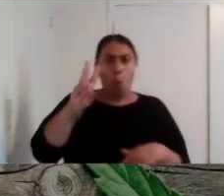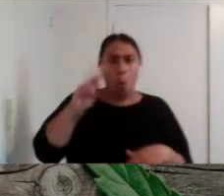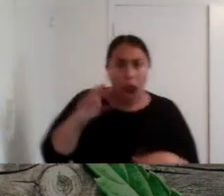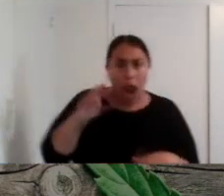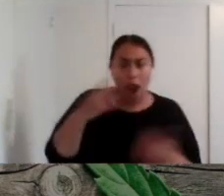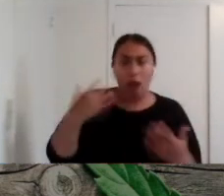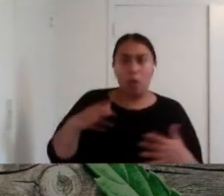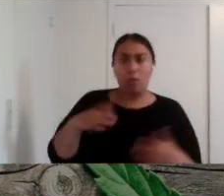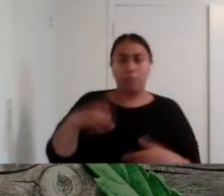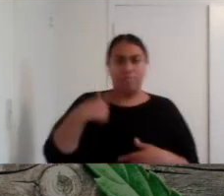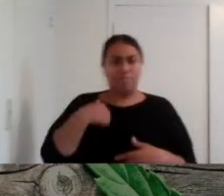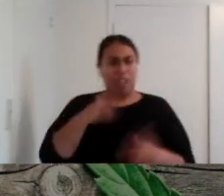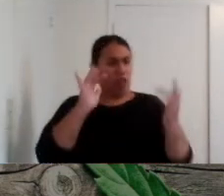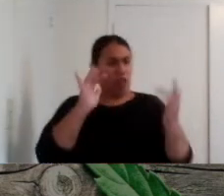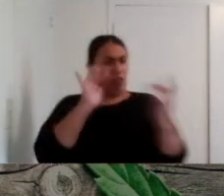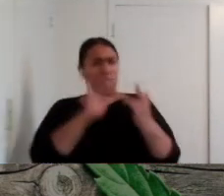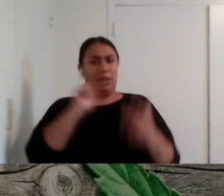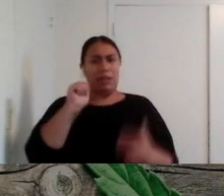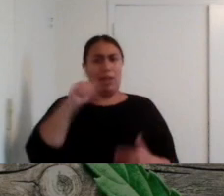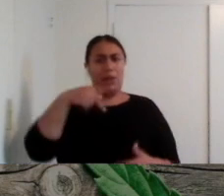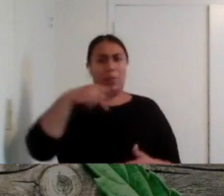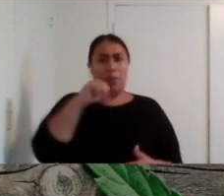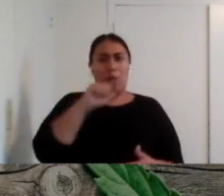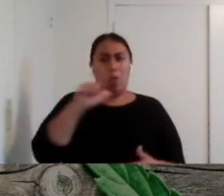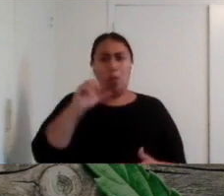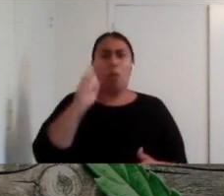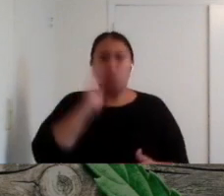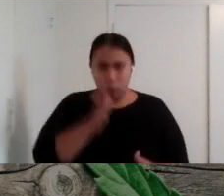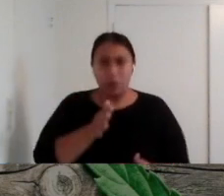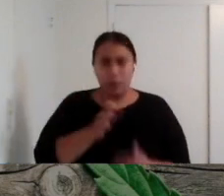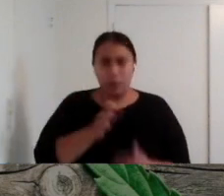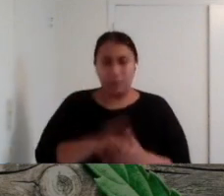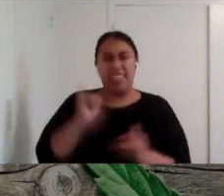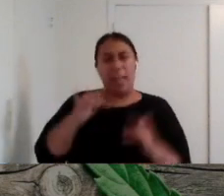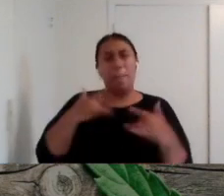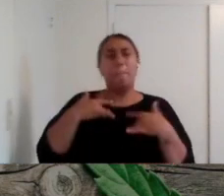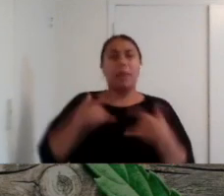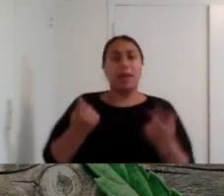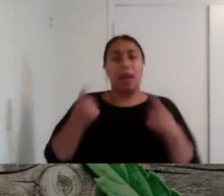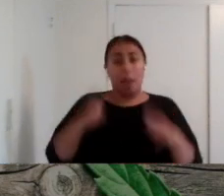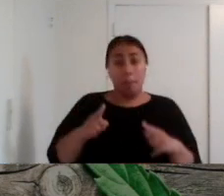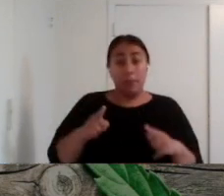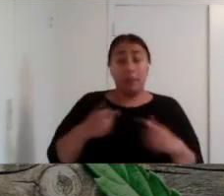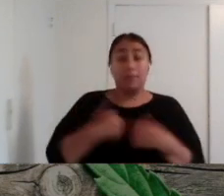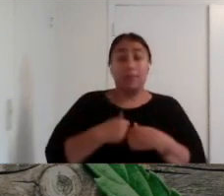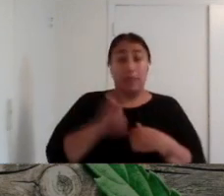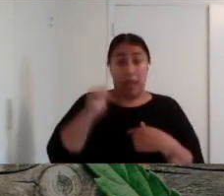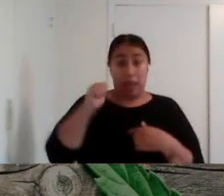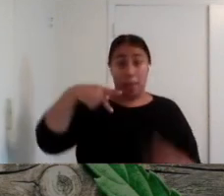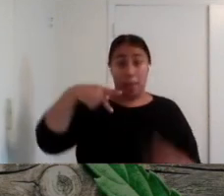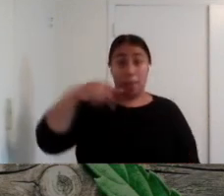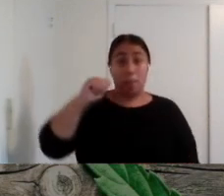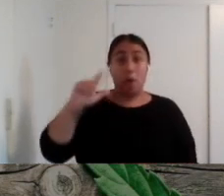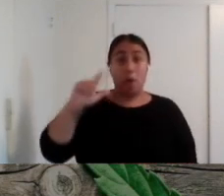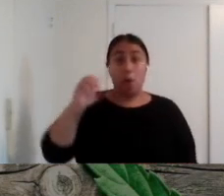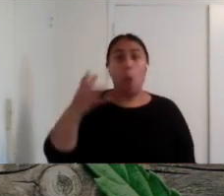Keeping in mind that THC and CBD have very similar actions when it comes to pain control, we have to remember that it's about finding